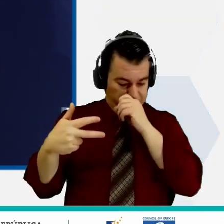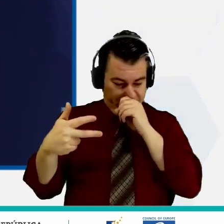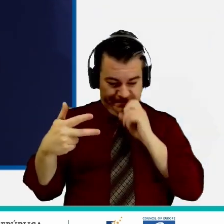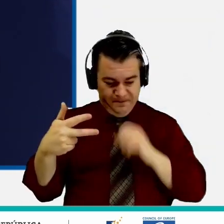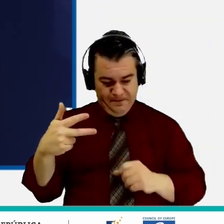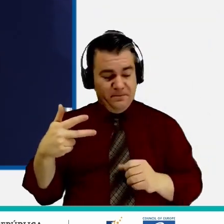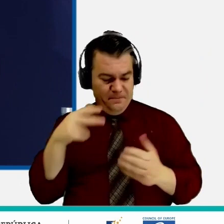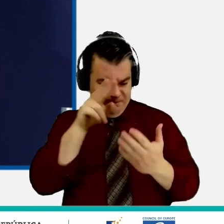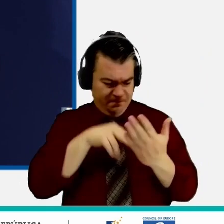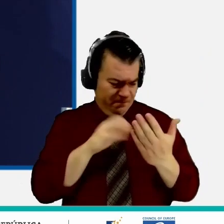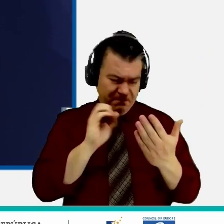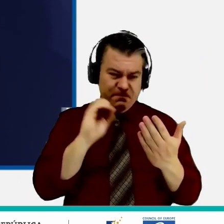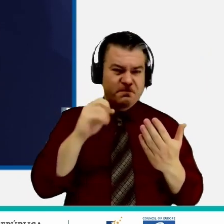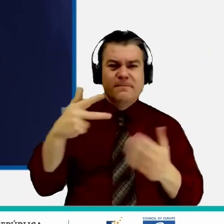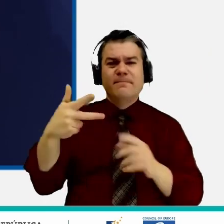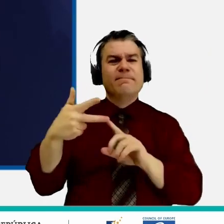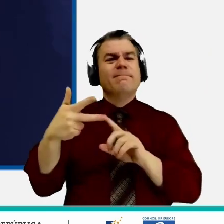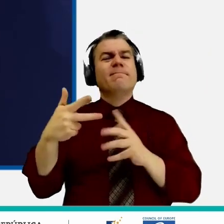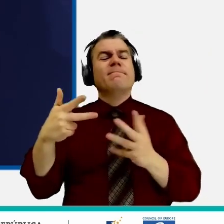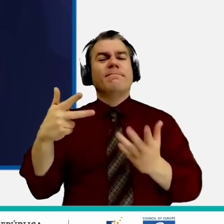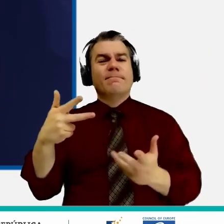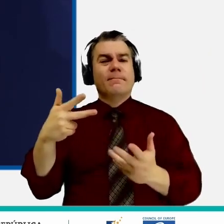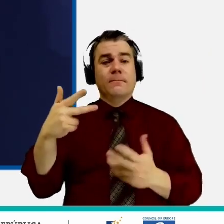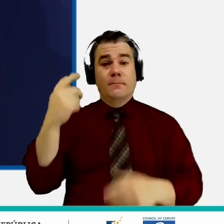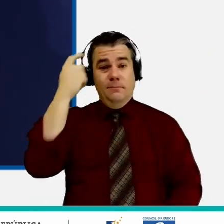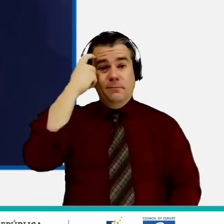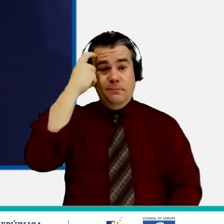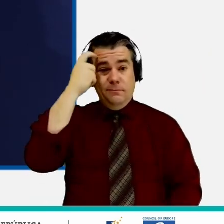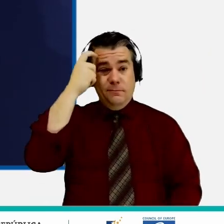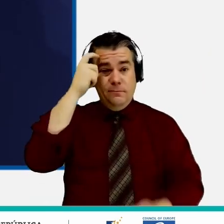a mindset shift, right? We need to have